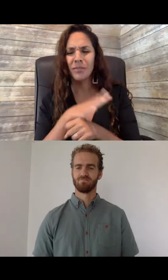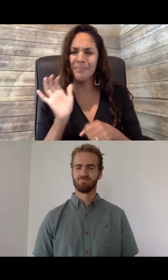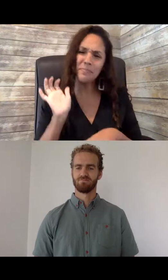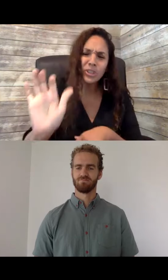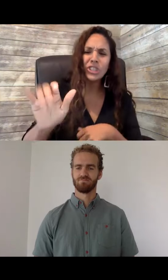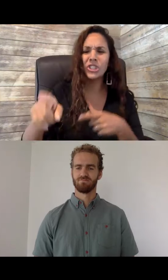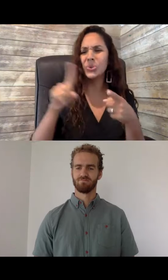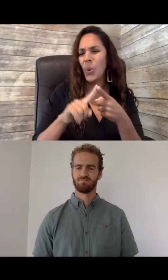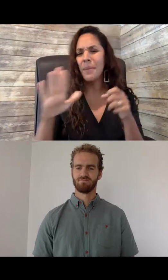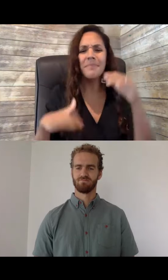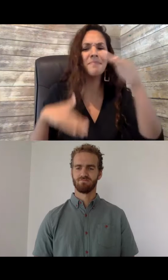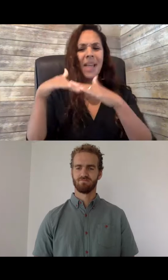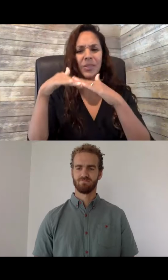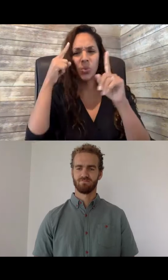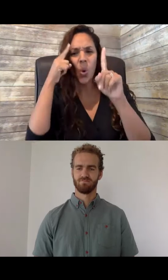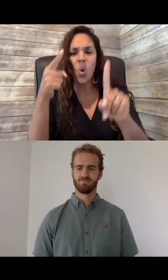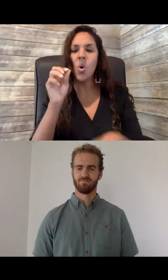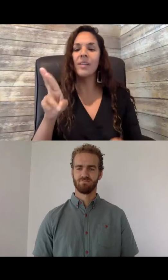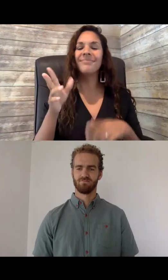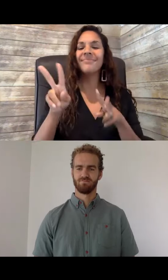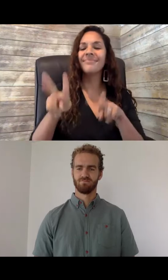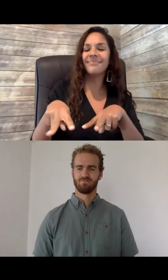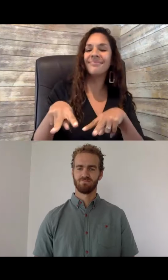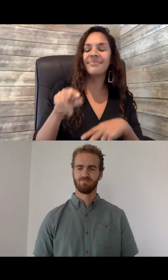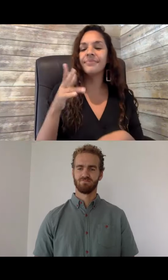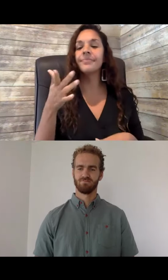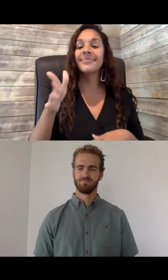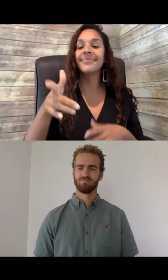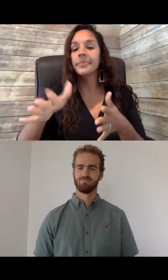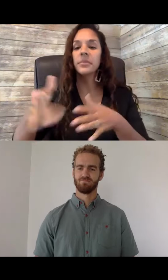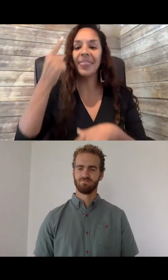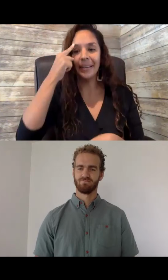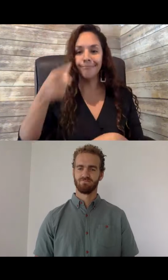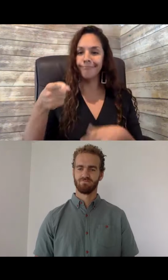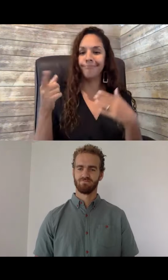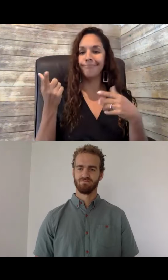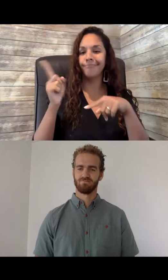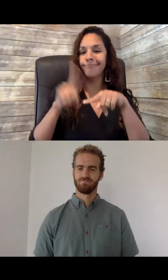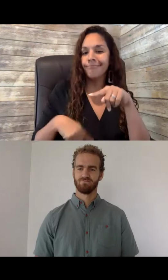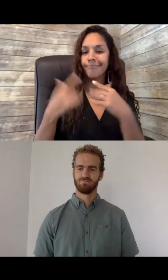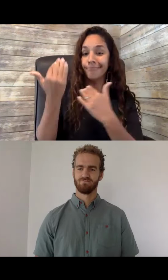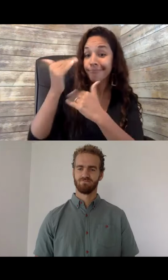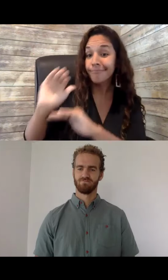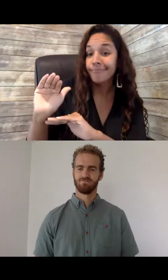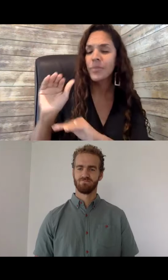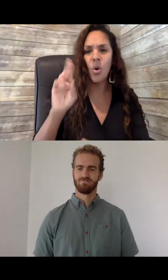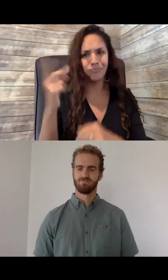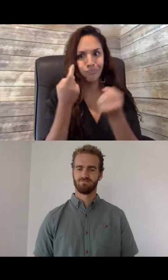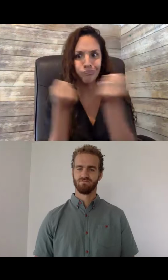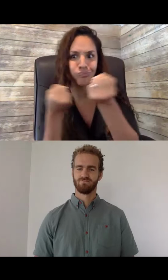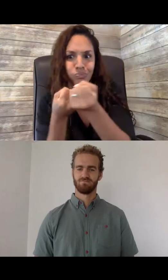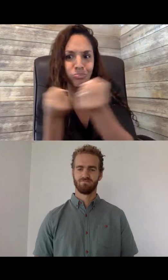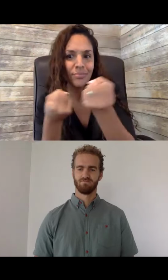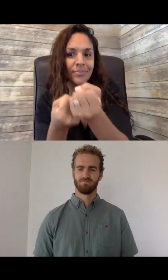Your previous teachers, were they able to support you and push you to your maximum potential? Or did they think that maybe you